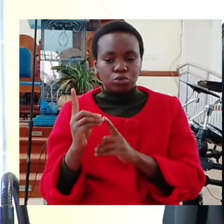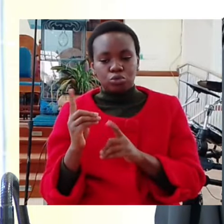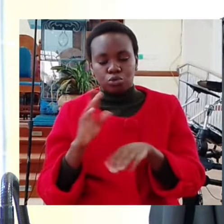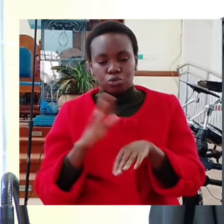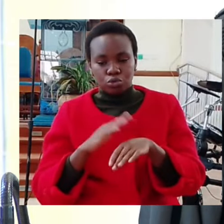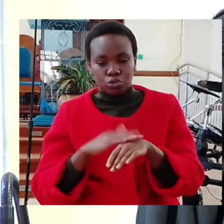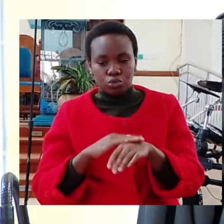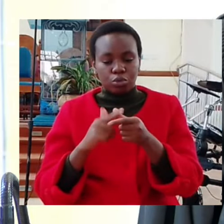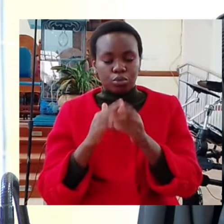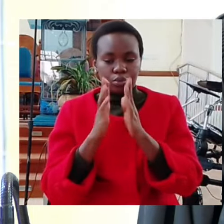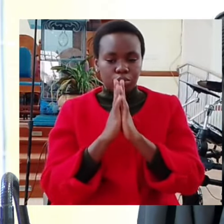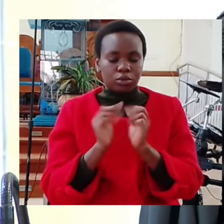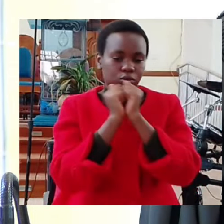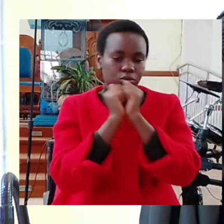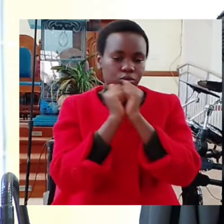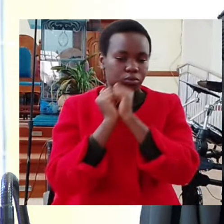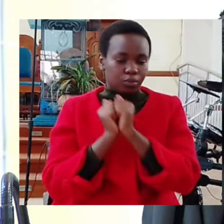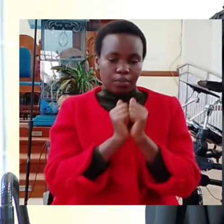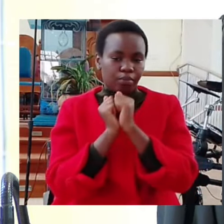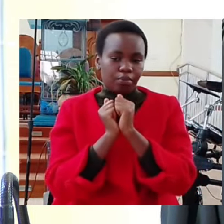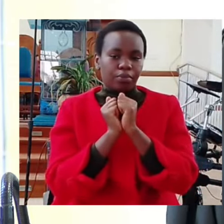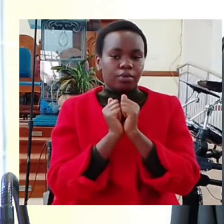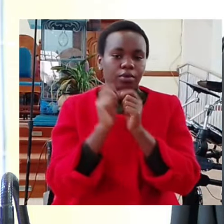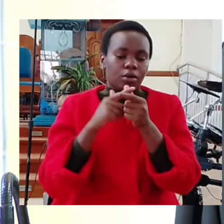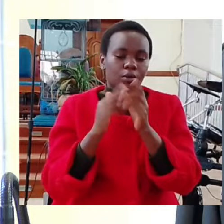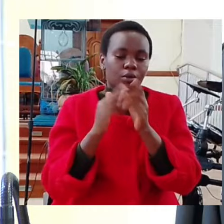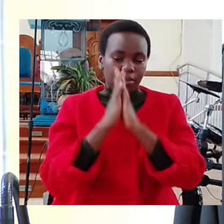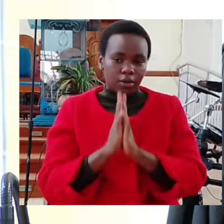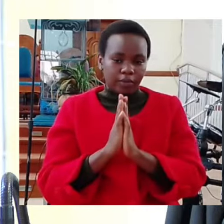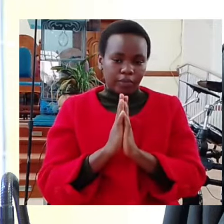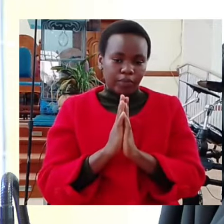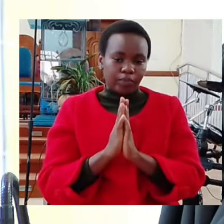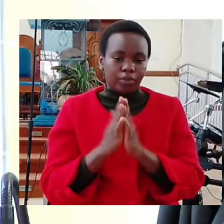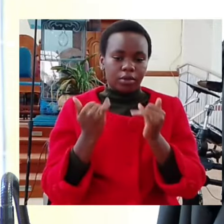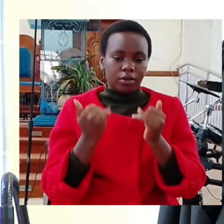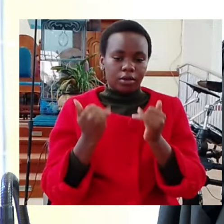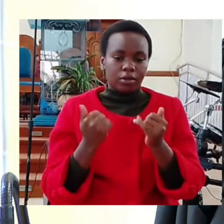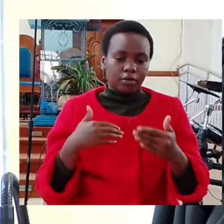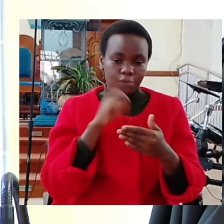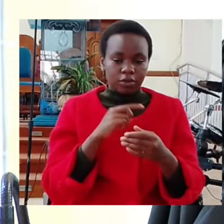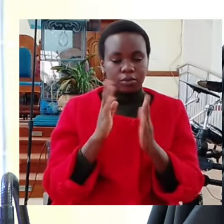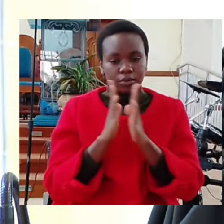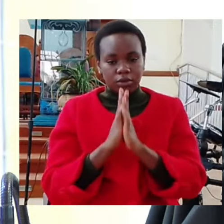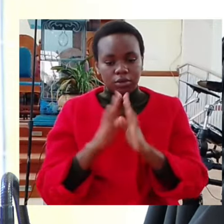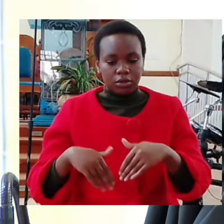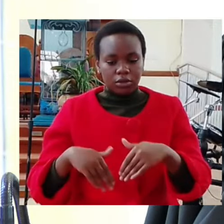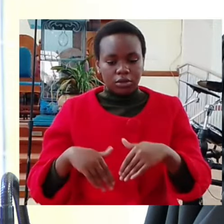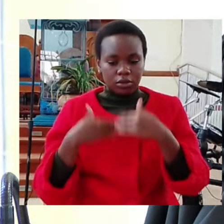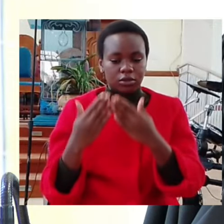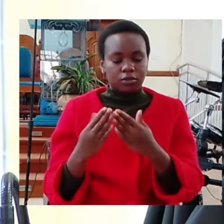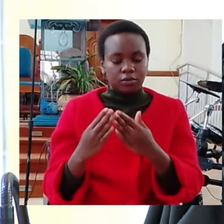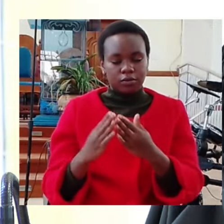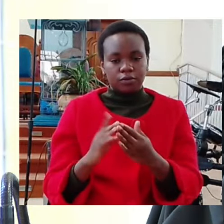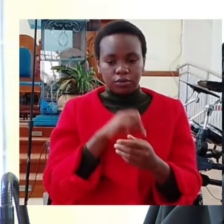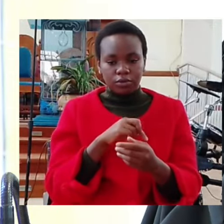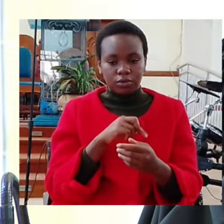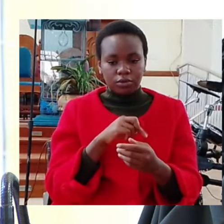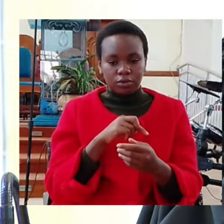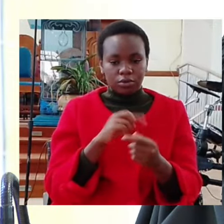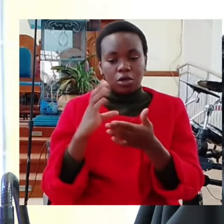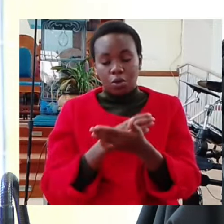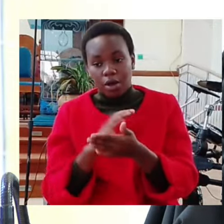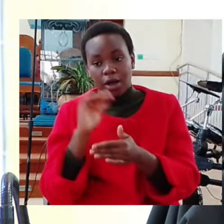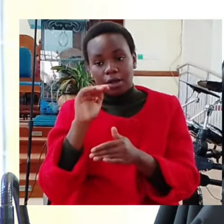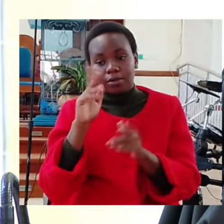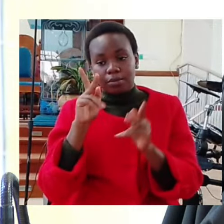pray with you? Ugathie no kamuhoera na warekia mahoyo geka atia ukamarekeria hau. Tiwoka kwayokera